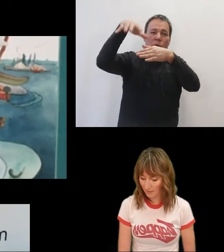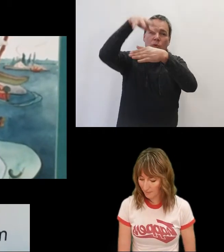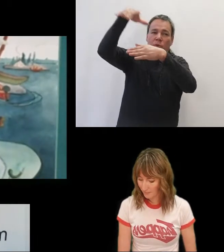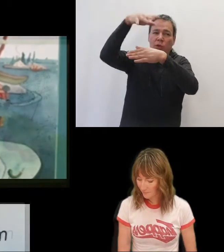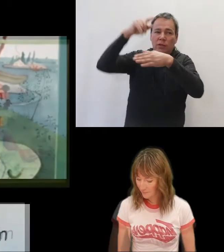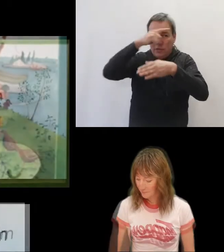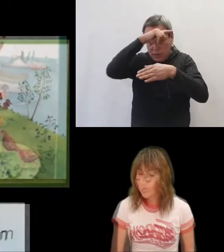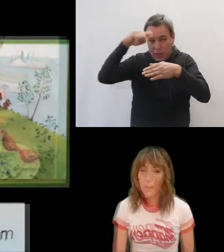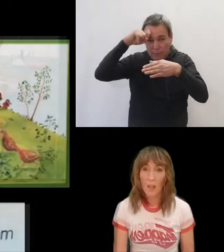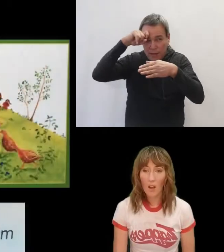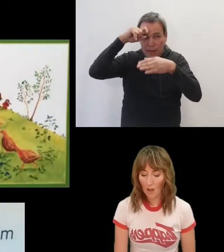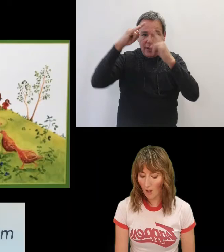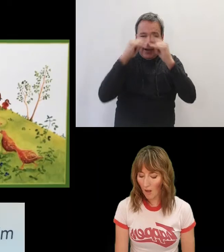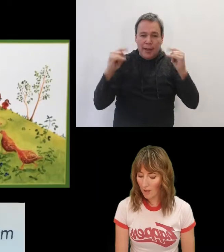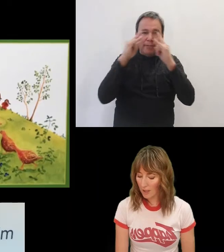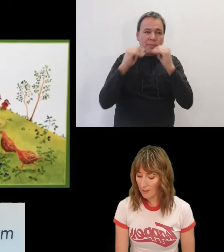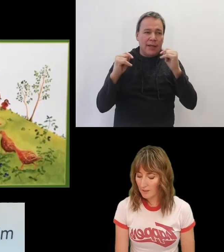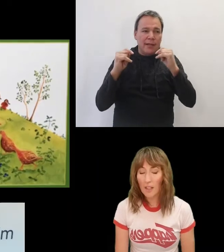in my life.